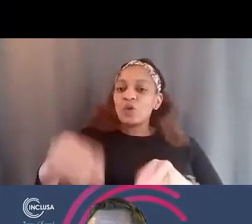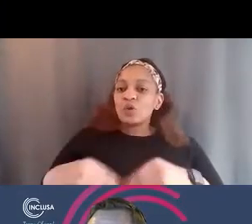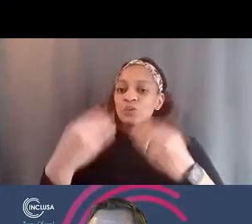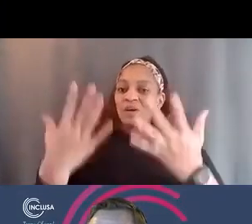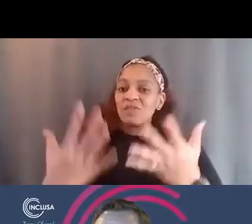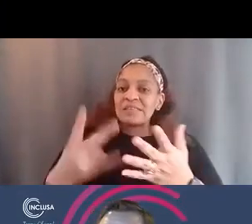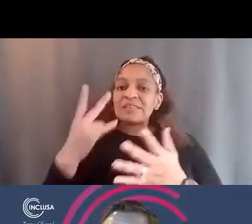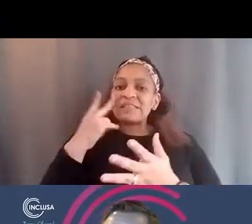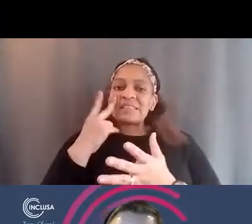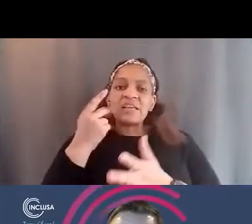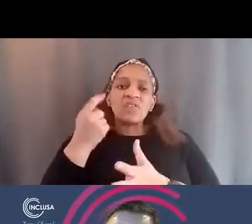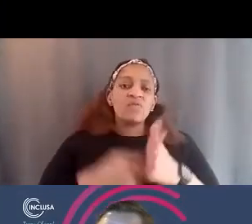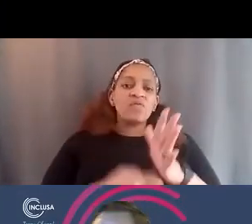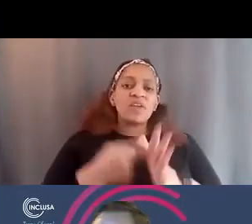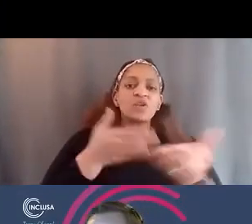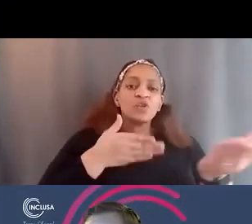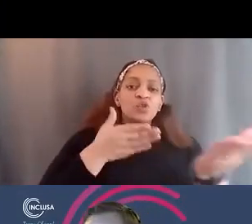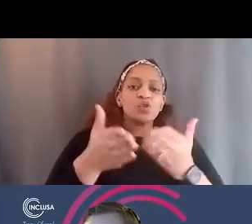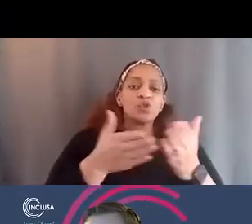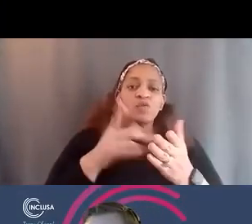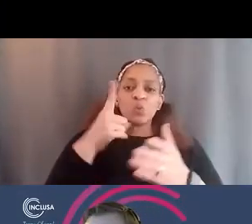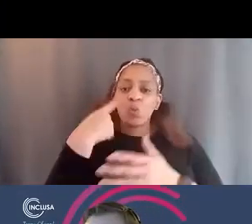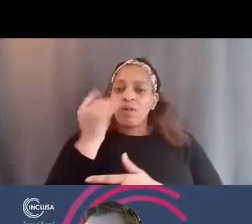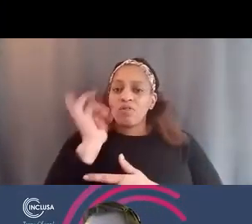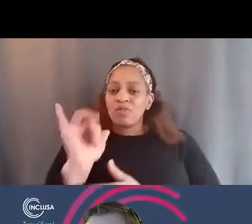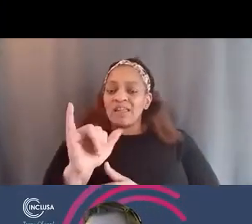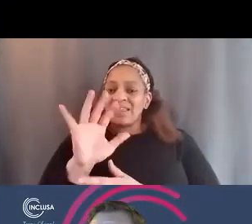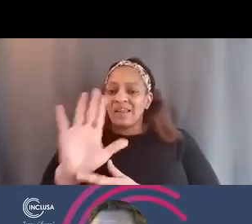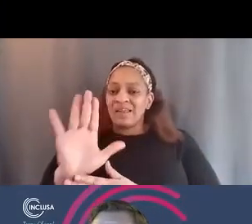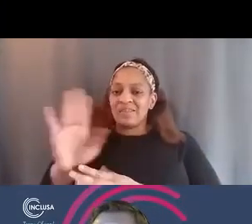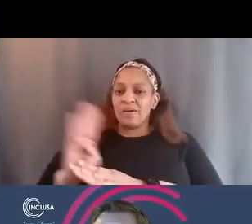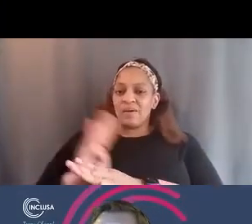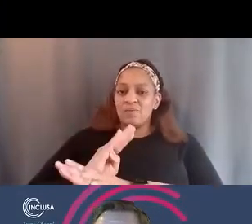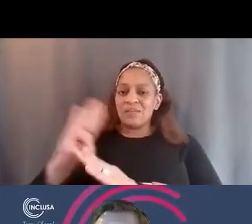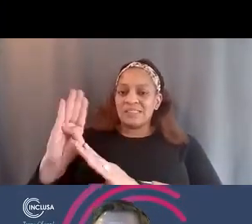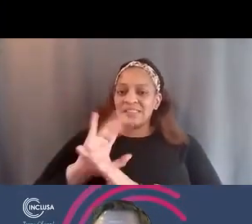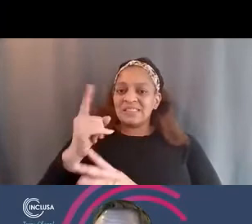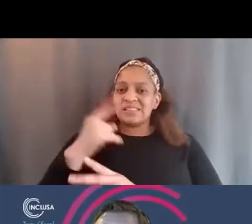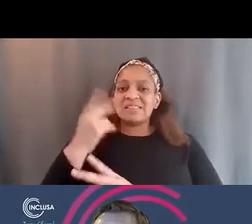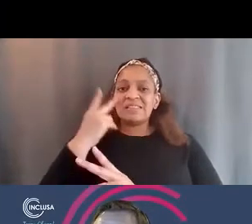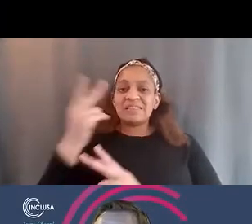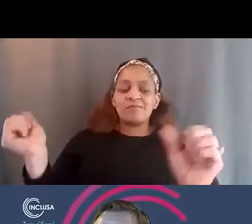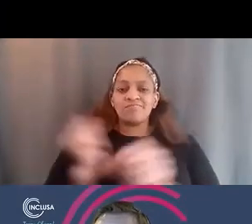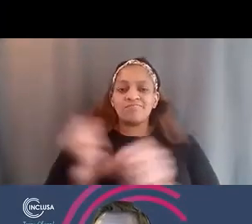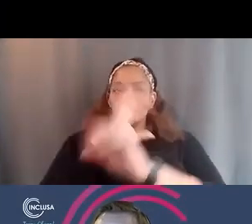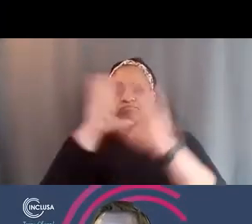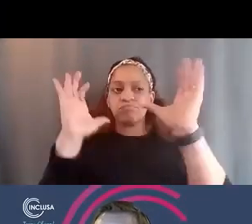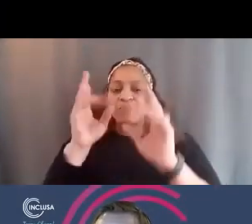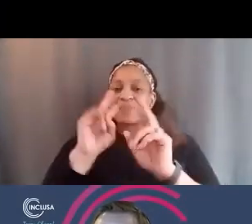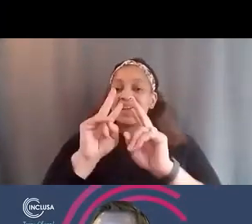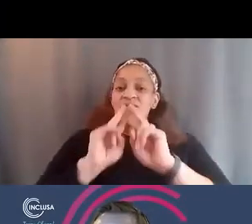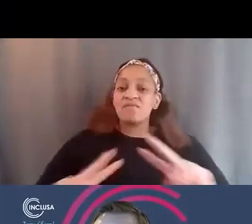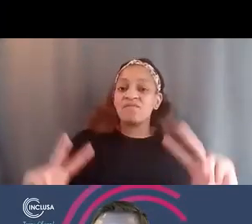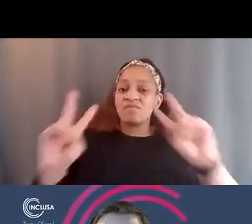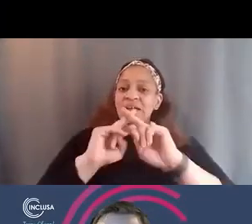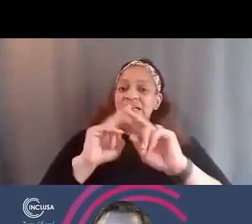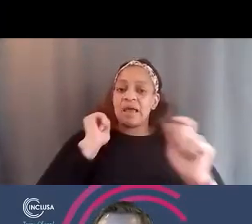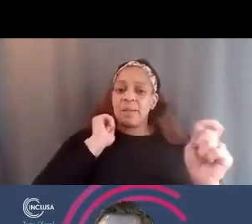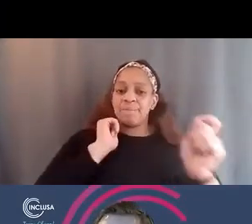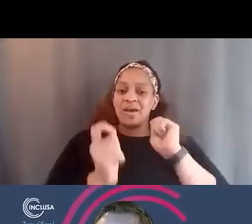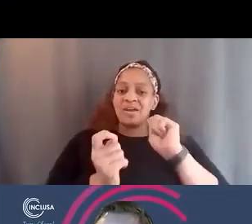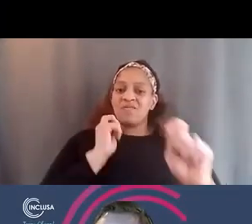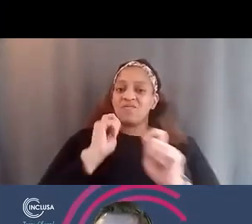in their revenue at the same time what value-based purchasing is. And as they look to modify approach and start to meet more outcomes,